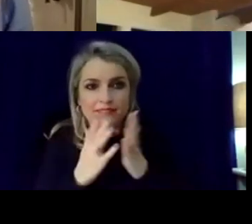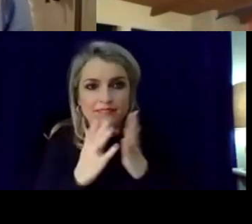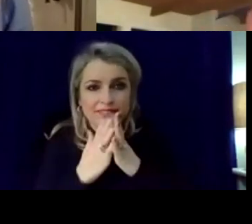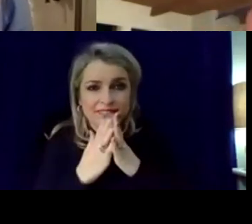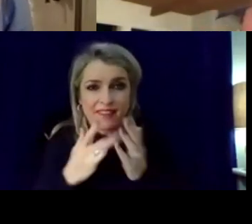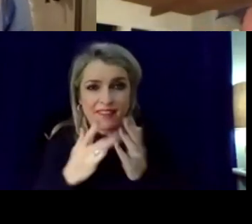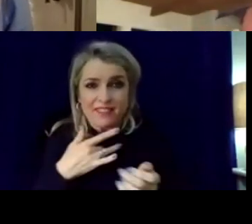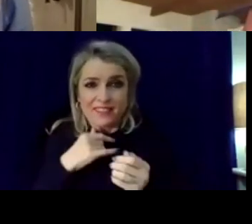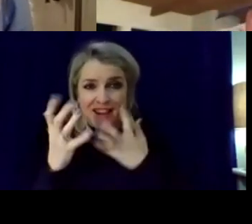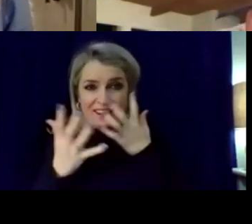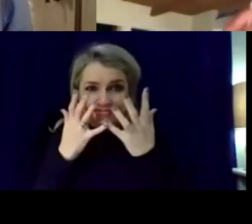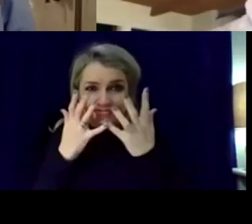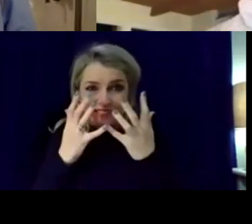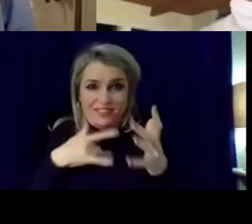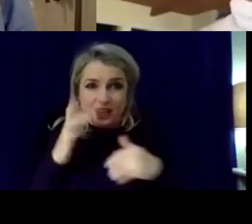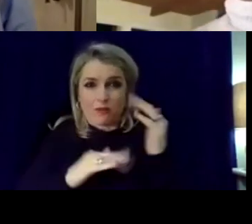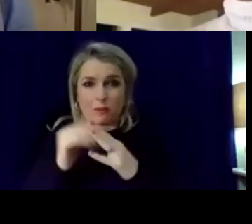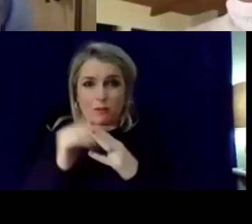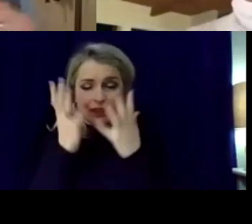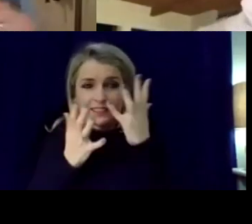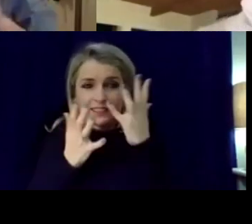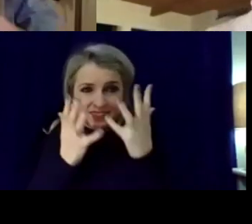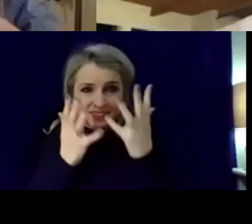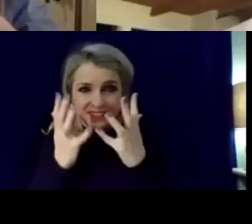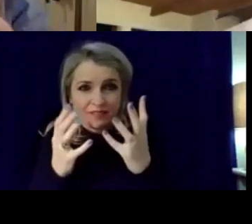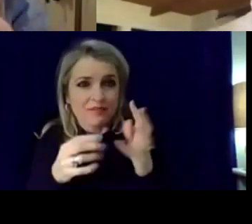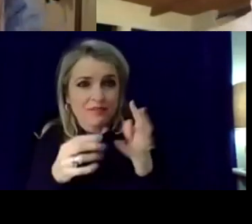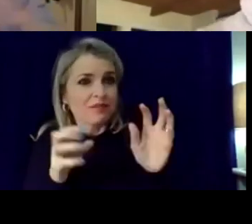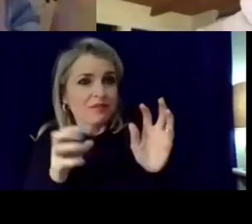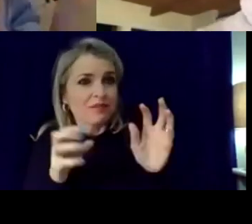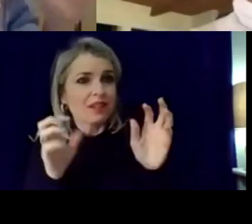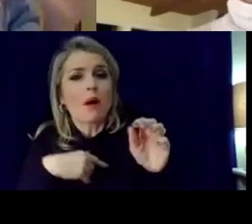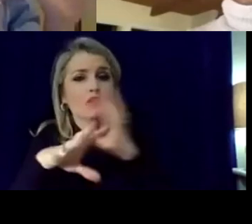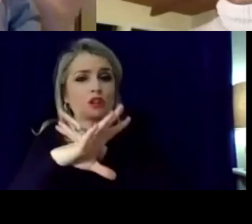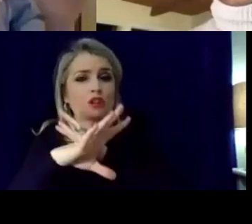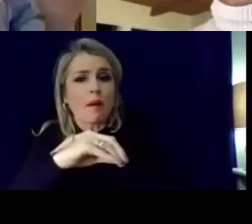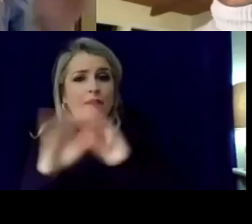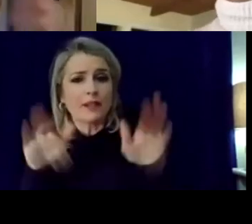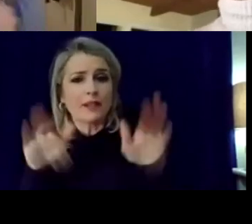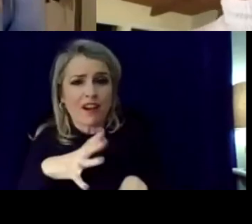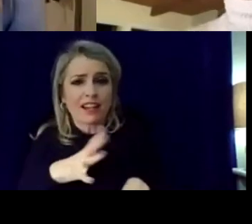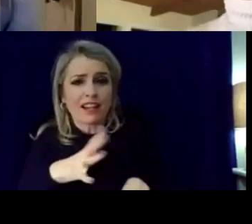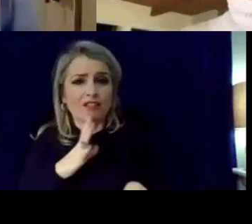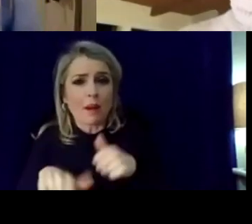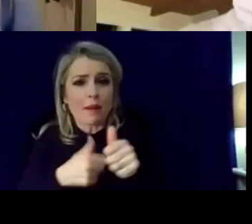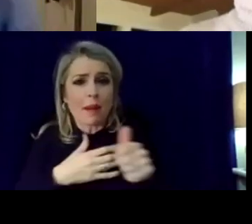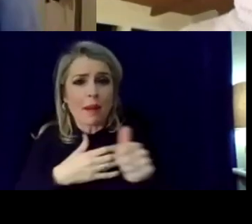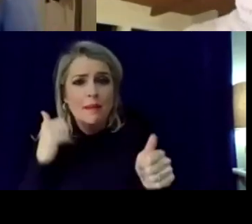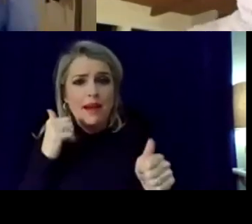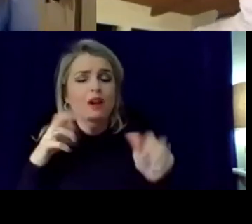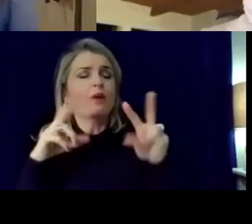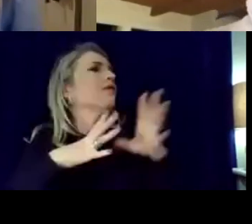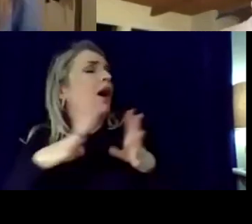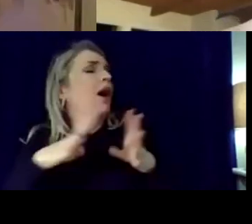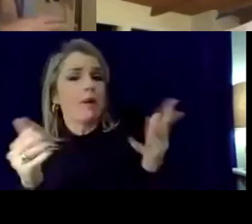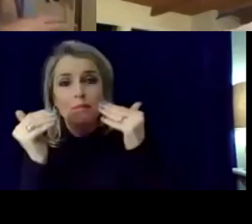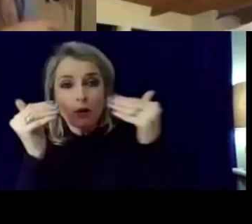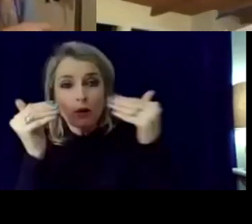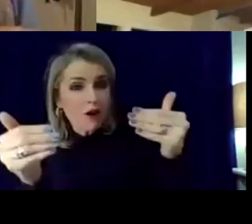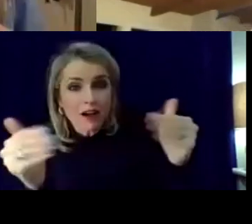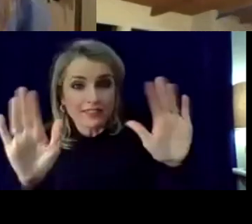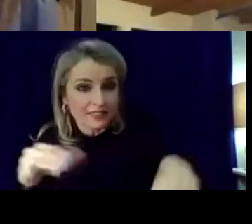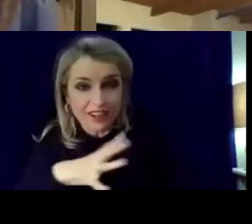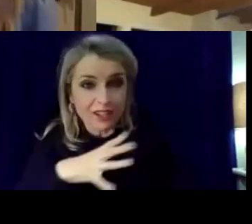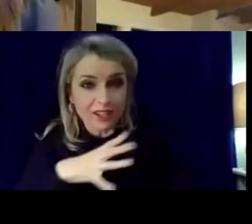it, but it does. It makes me so uncomfortable. I'm like, I'm sorry. Can I just turn my video off and you talk behind my back? Is that okay? No, we'll move